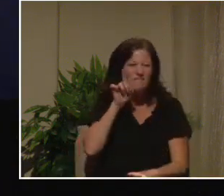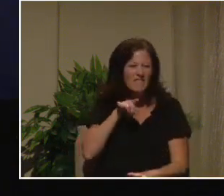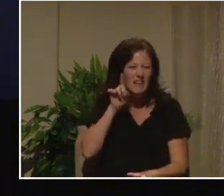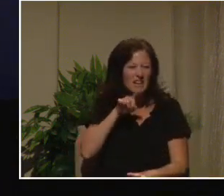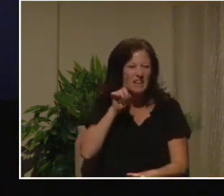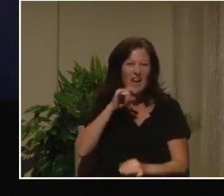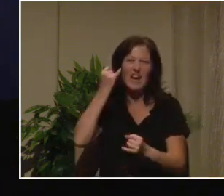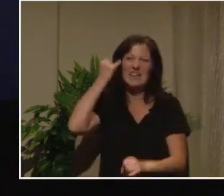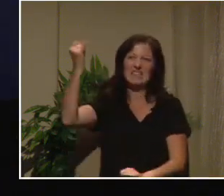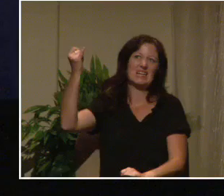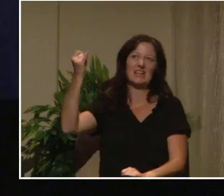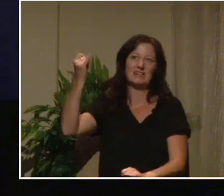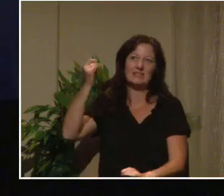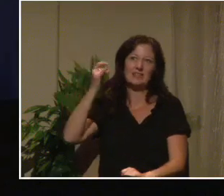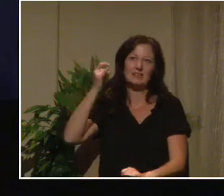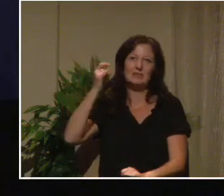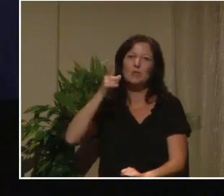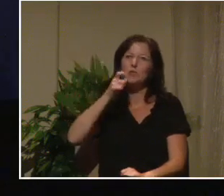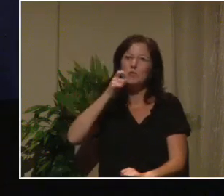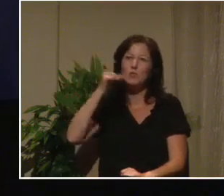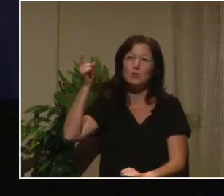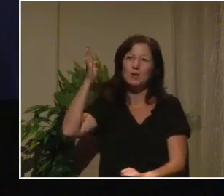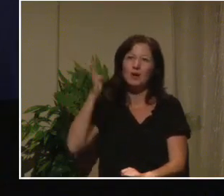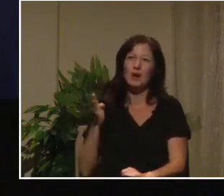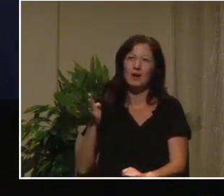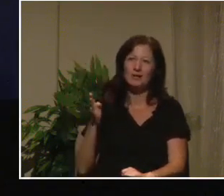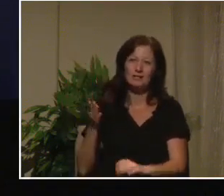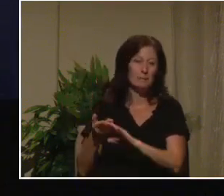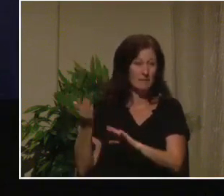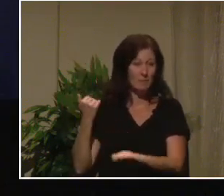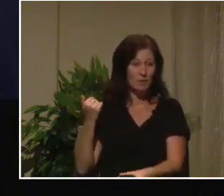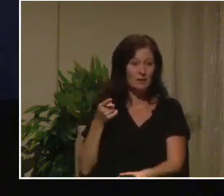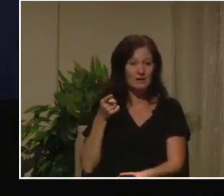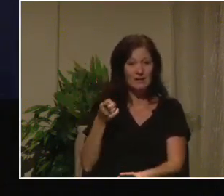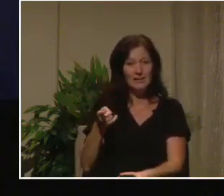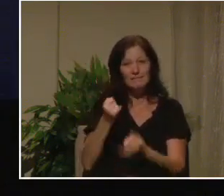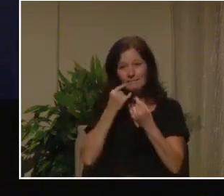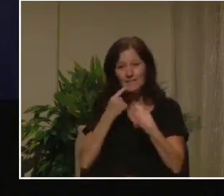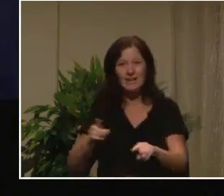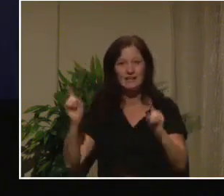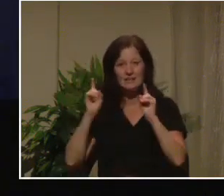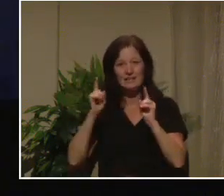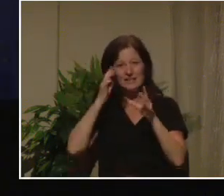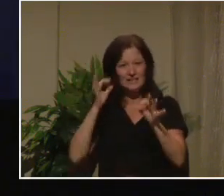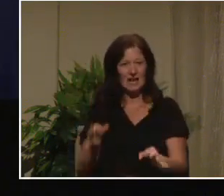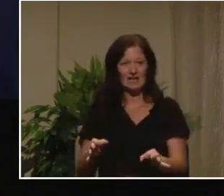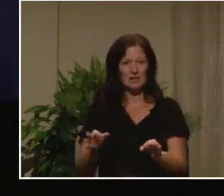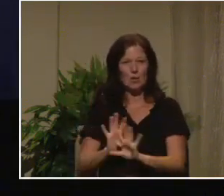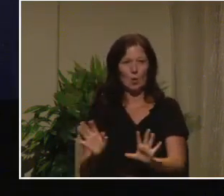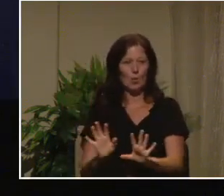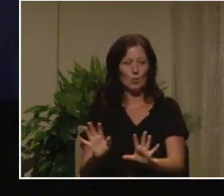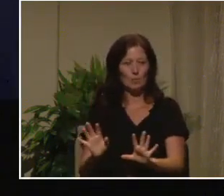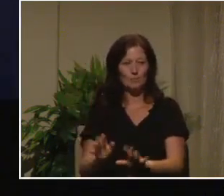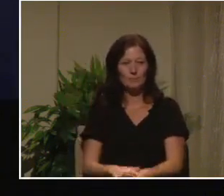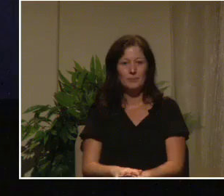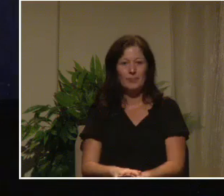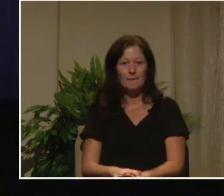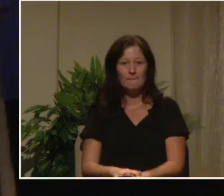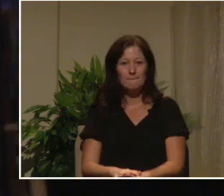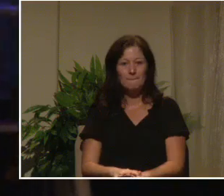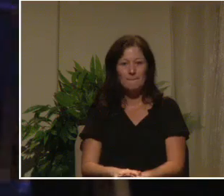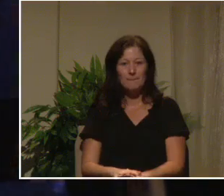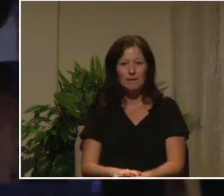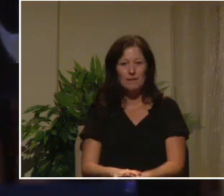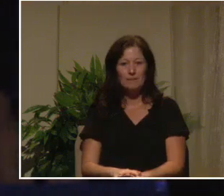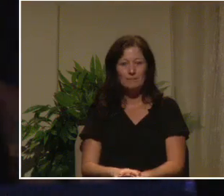God, the place that he occupied, and that God occupied in his thinking, and that he thought he occupied in the world relative to